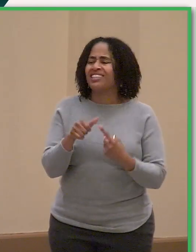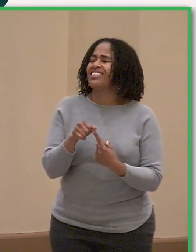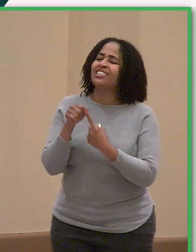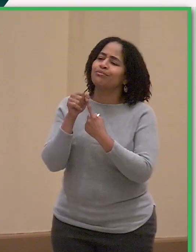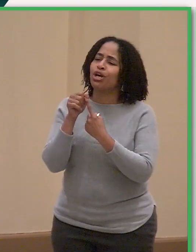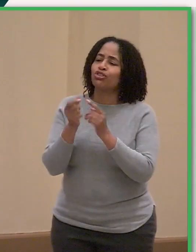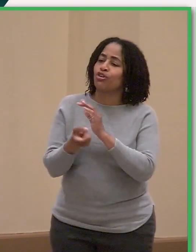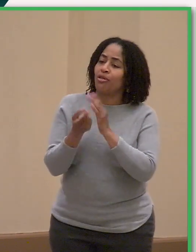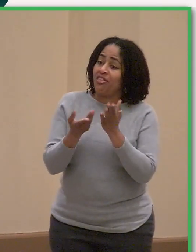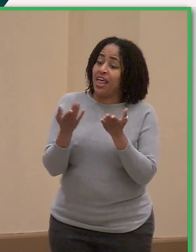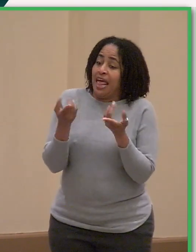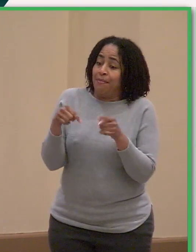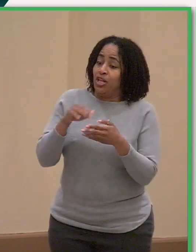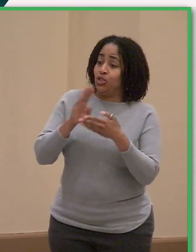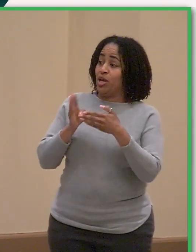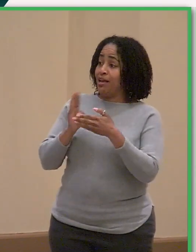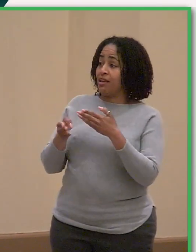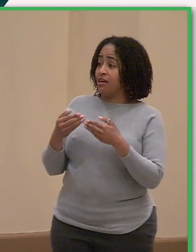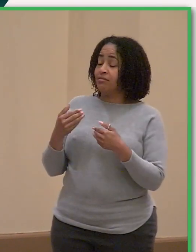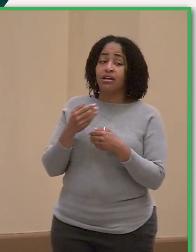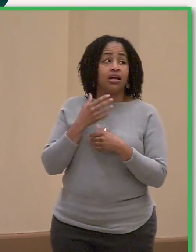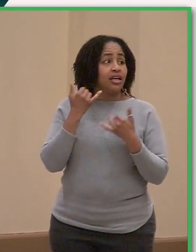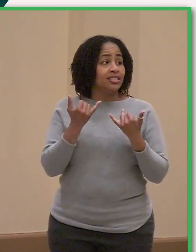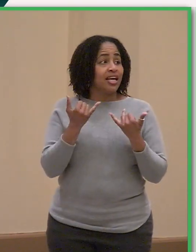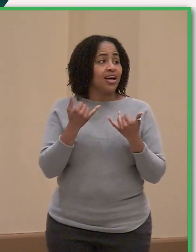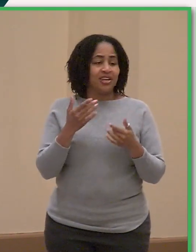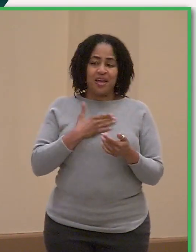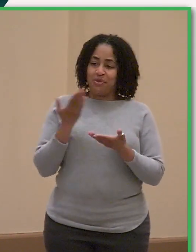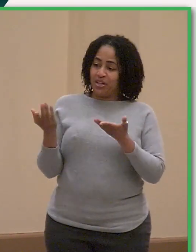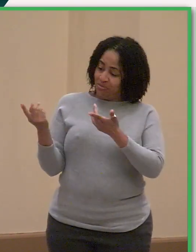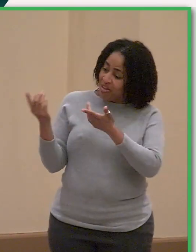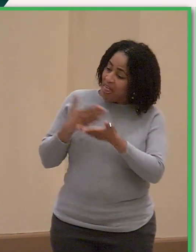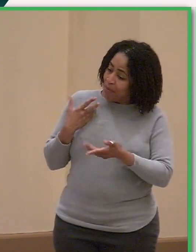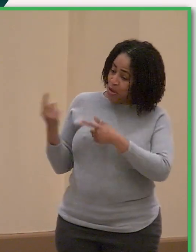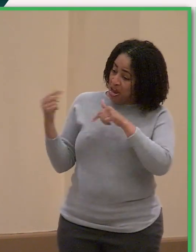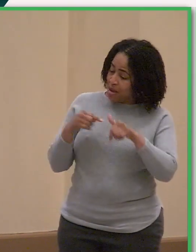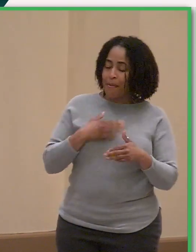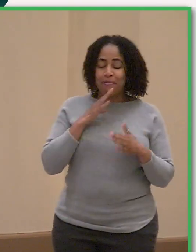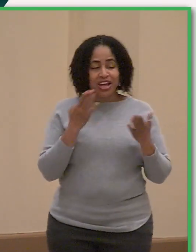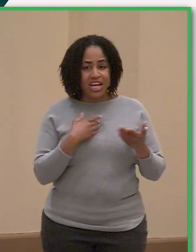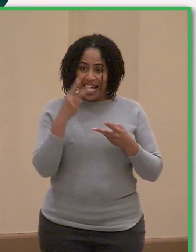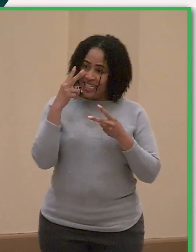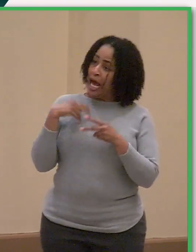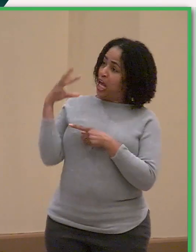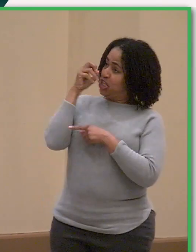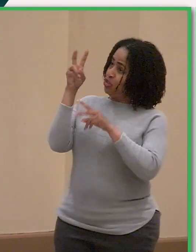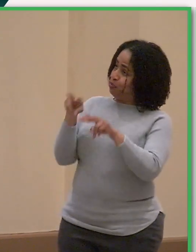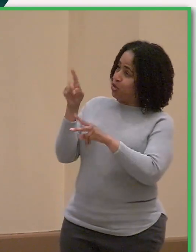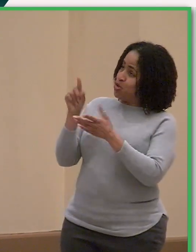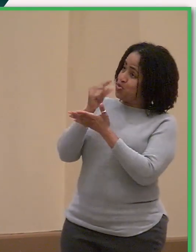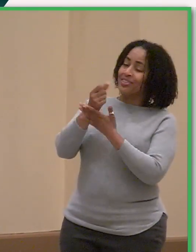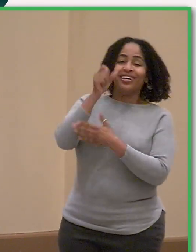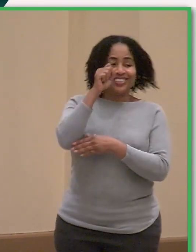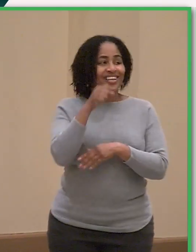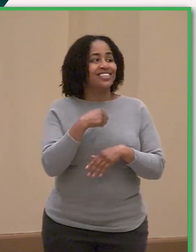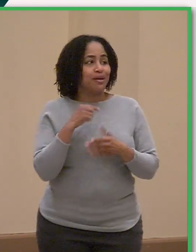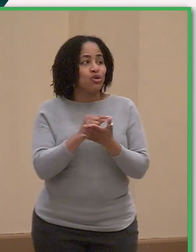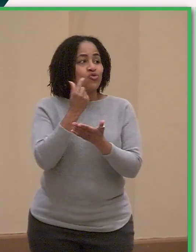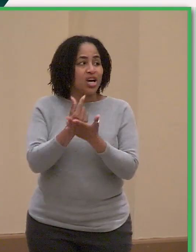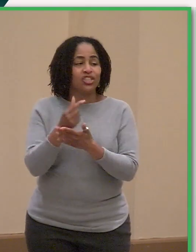that's happening this weekend. Great to have you on. Nice to be here. I am assuming that you're graduating. Yes, I actually